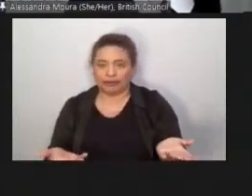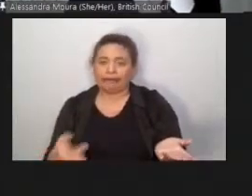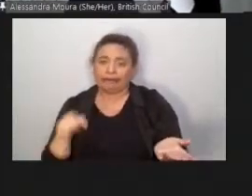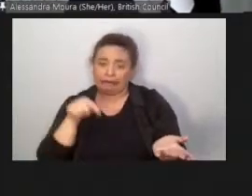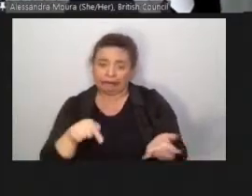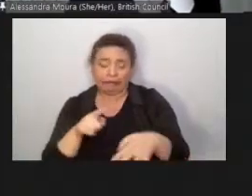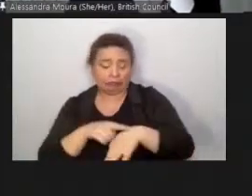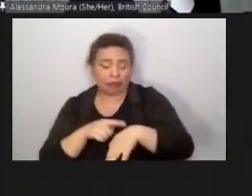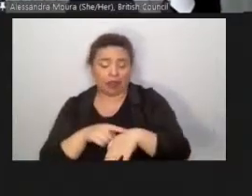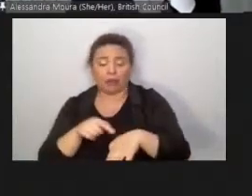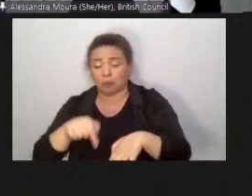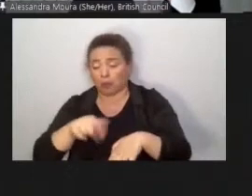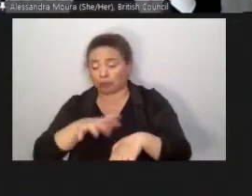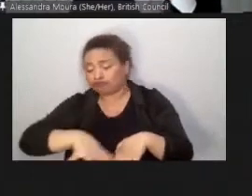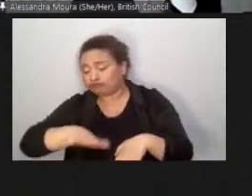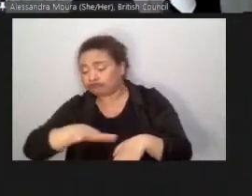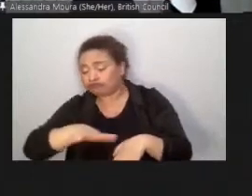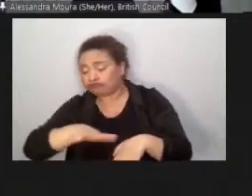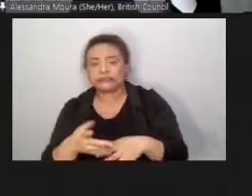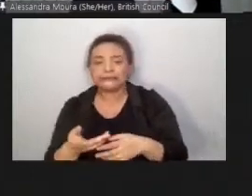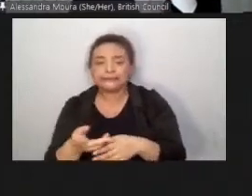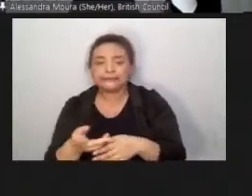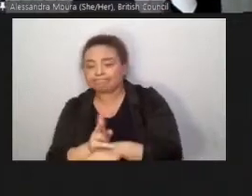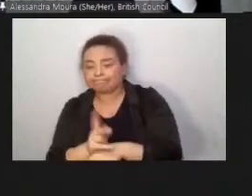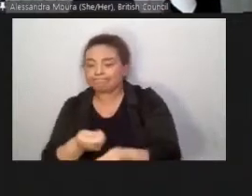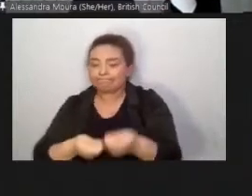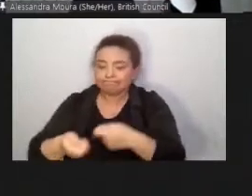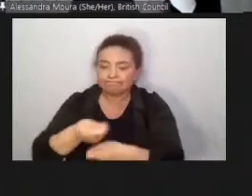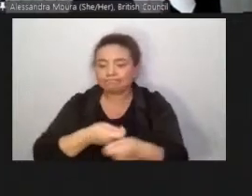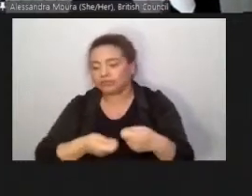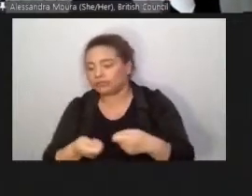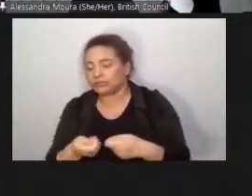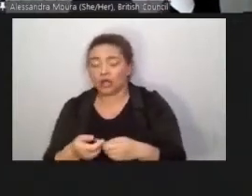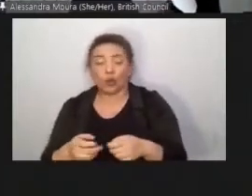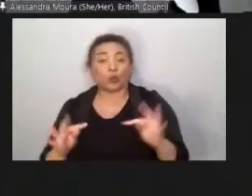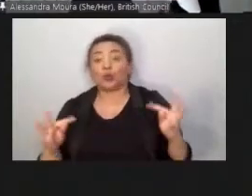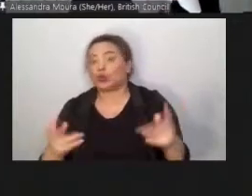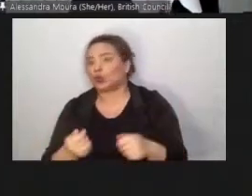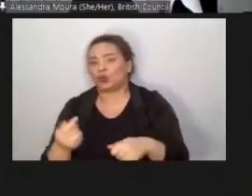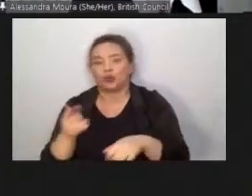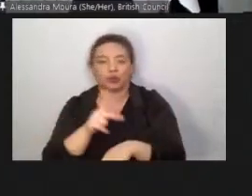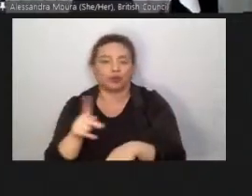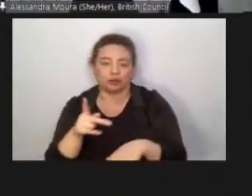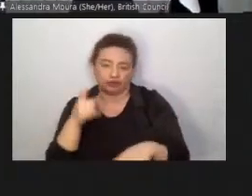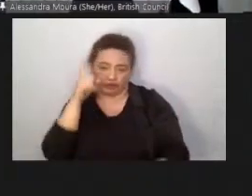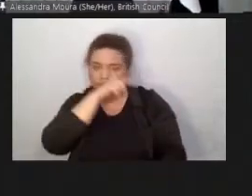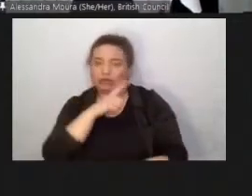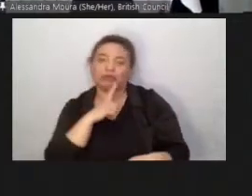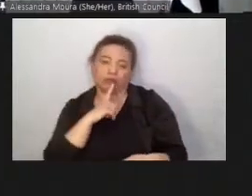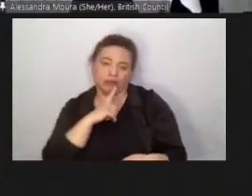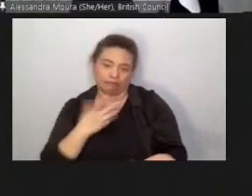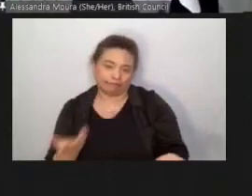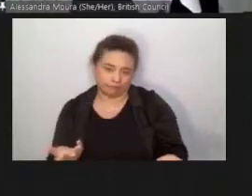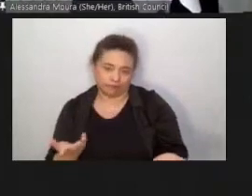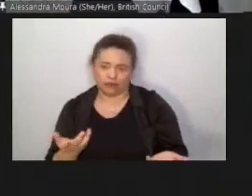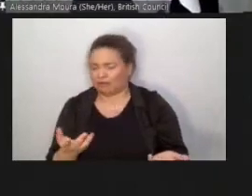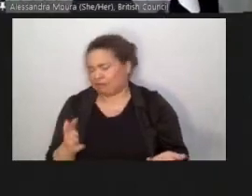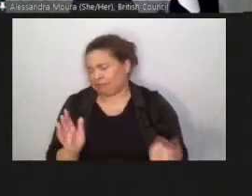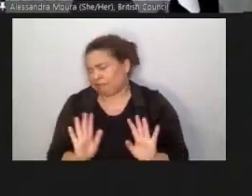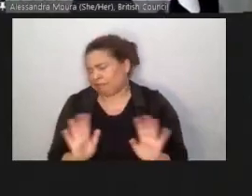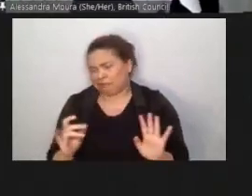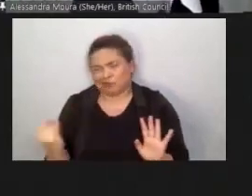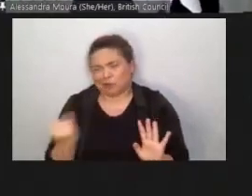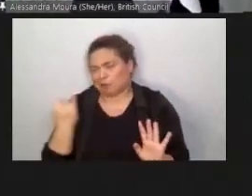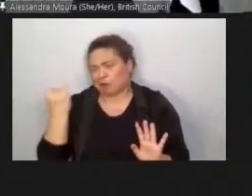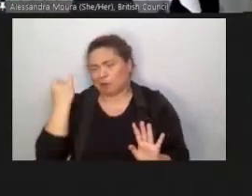every teacher struggles with. And it doesn't matter how much experience you have, because every single group, as every teacher